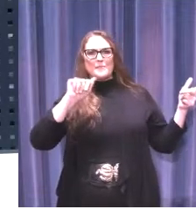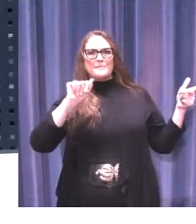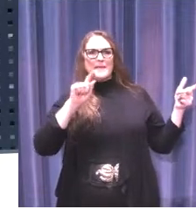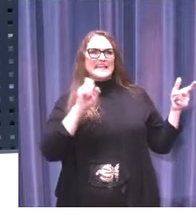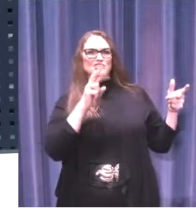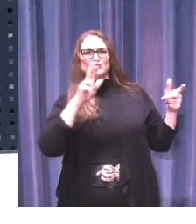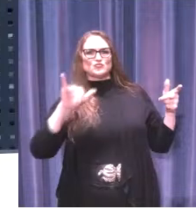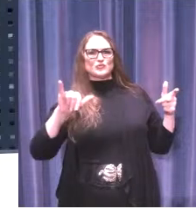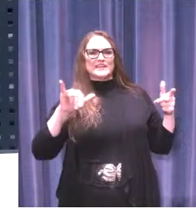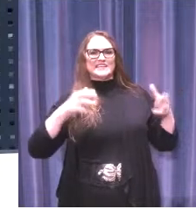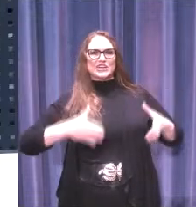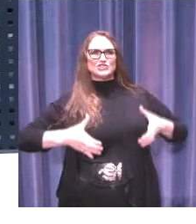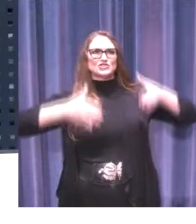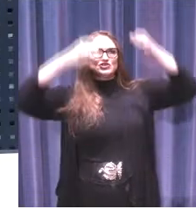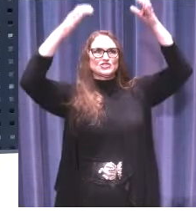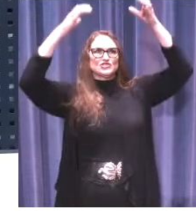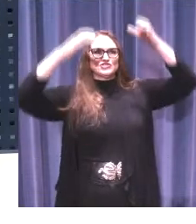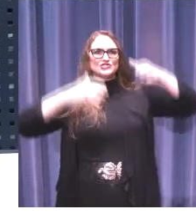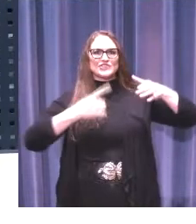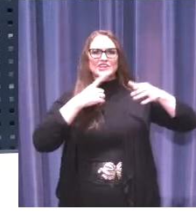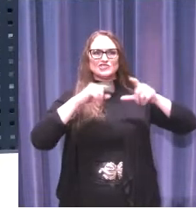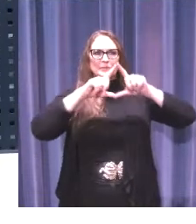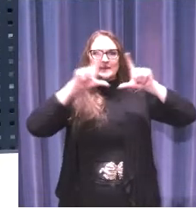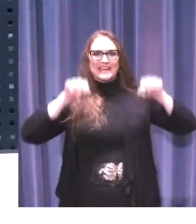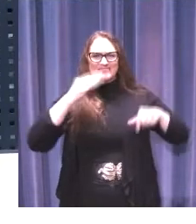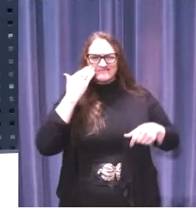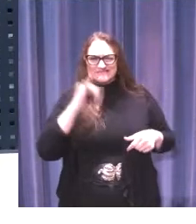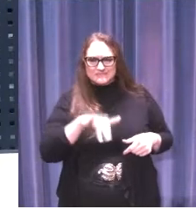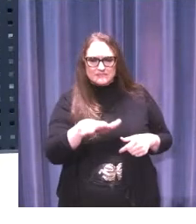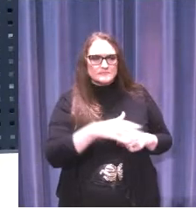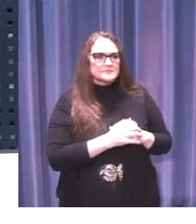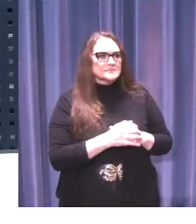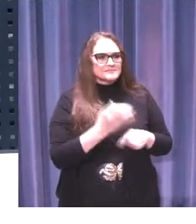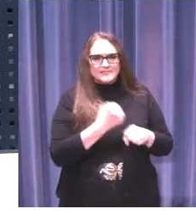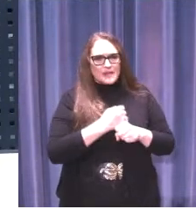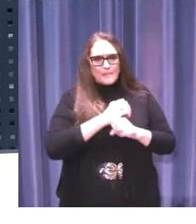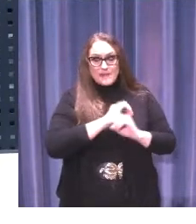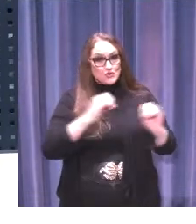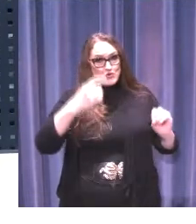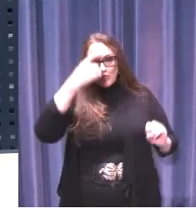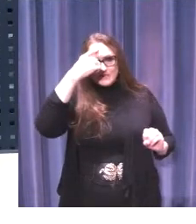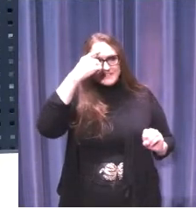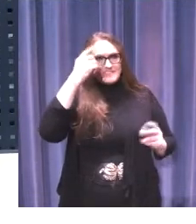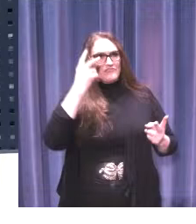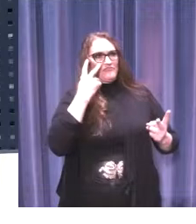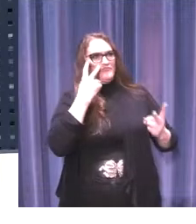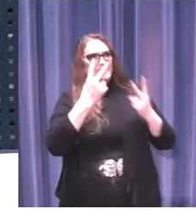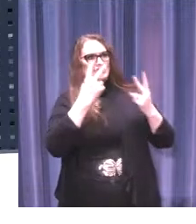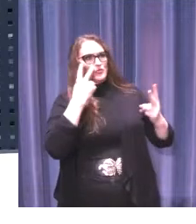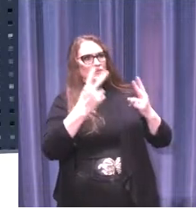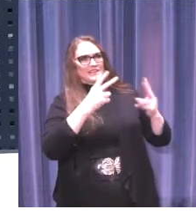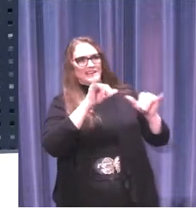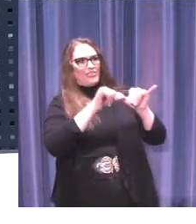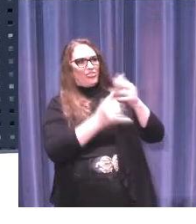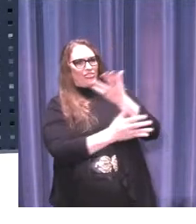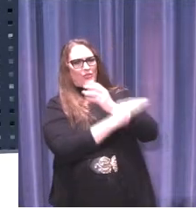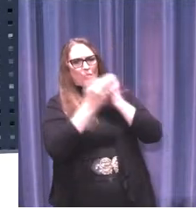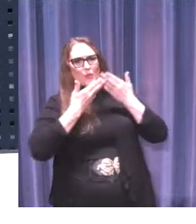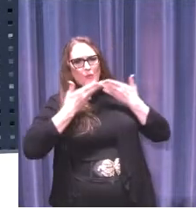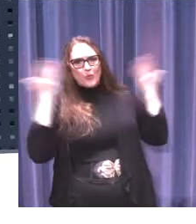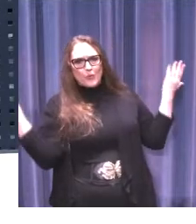chimney. It made no sense visually and architecturally at